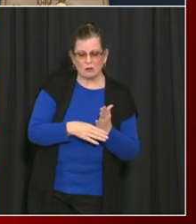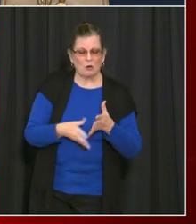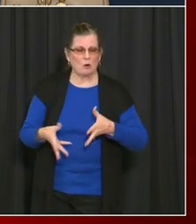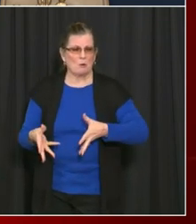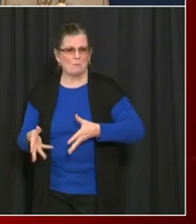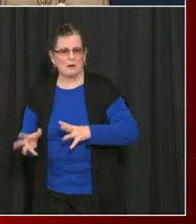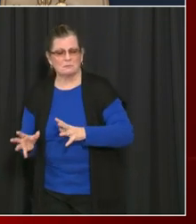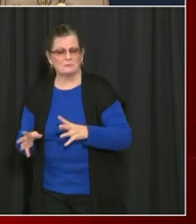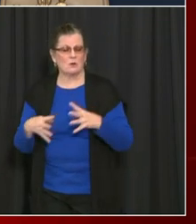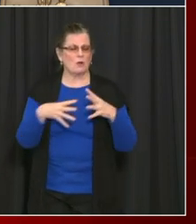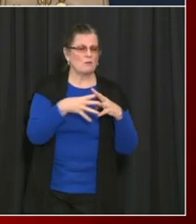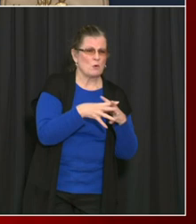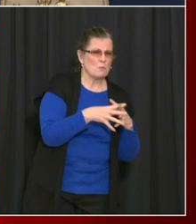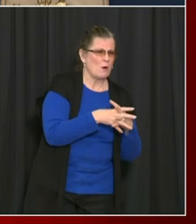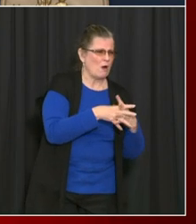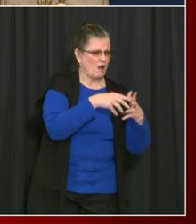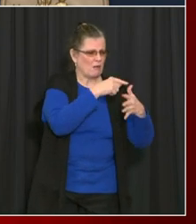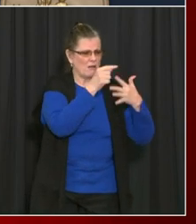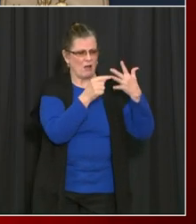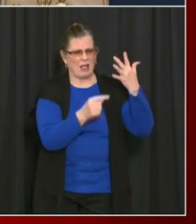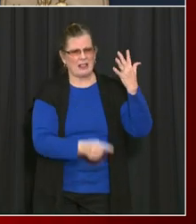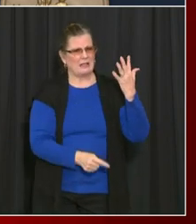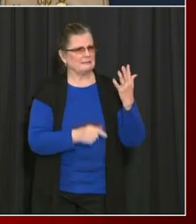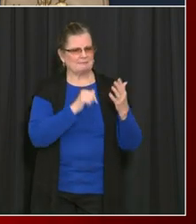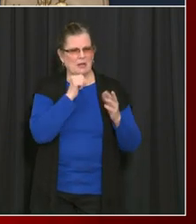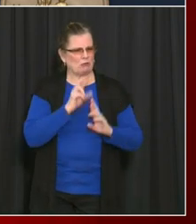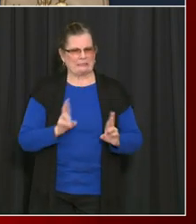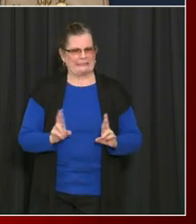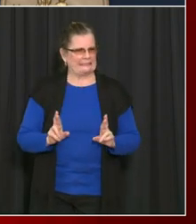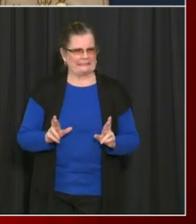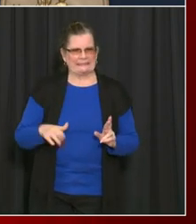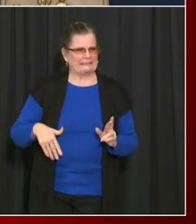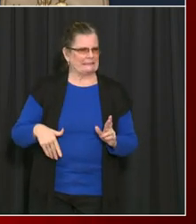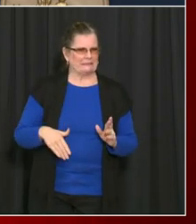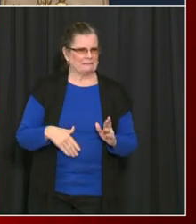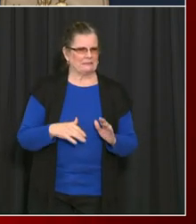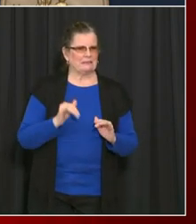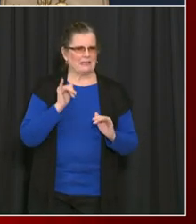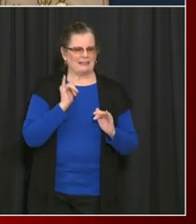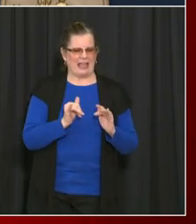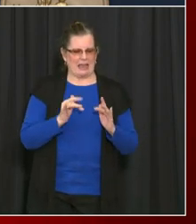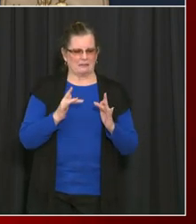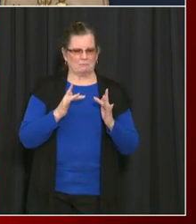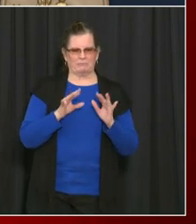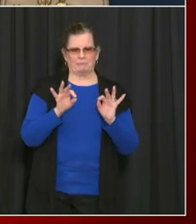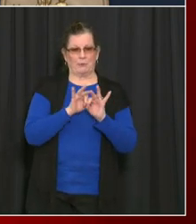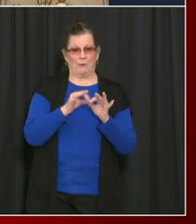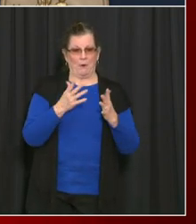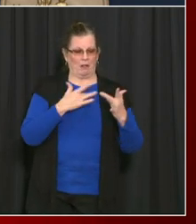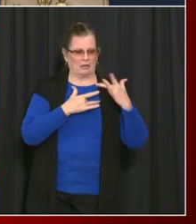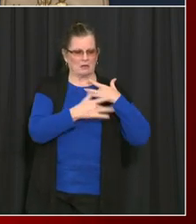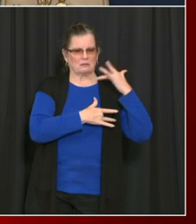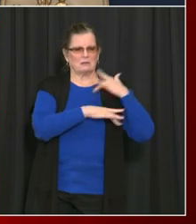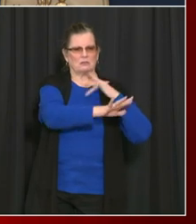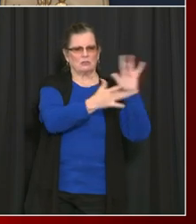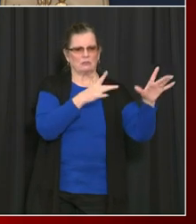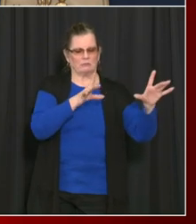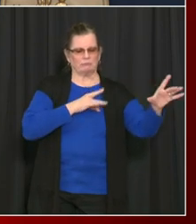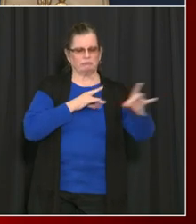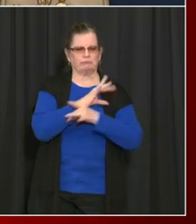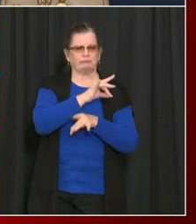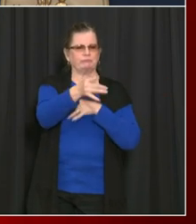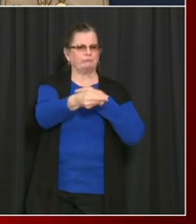football, of course, inherent in them is a level of contact that makes it much easier for